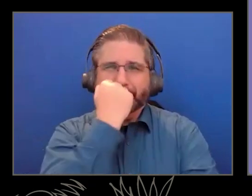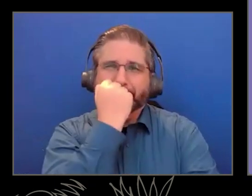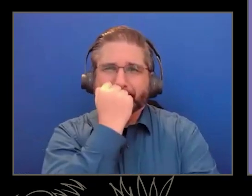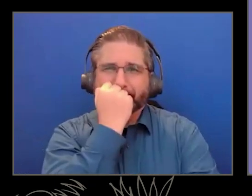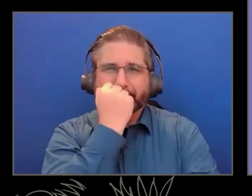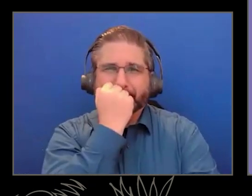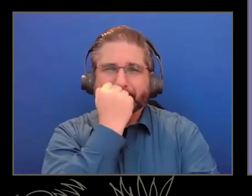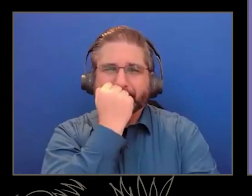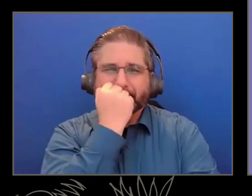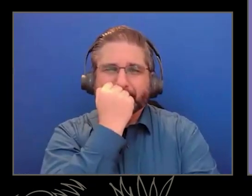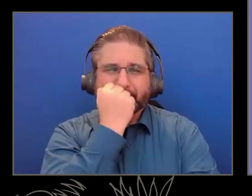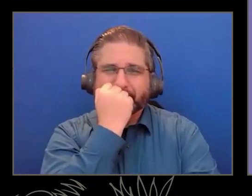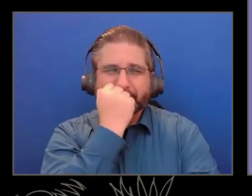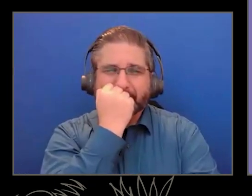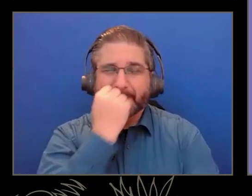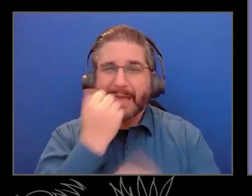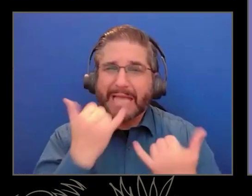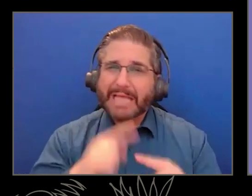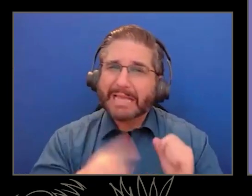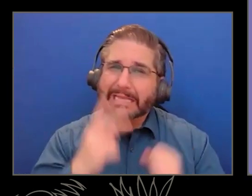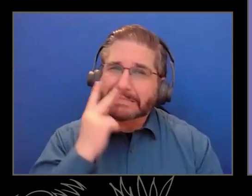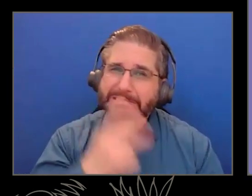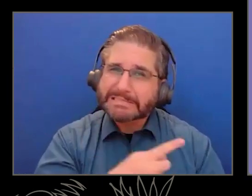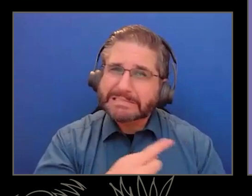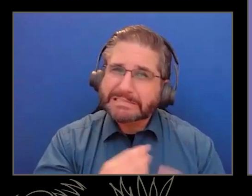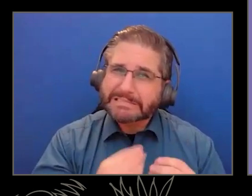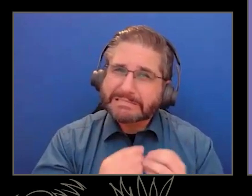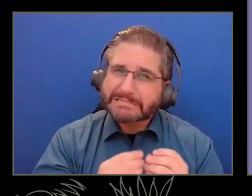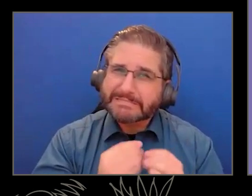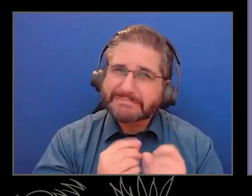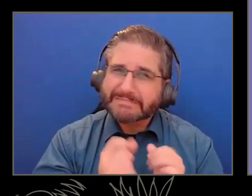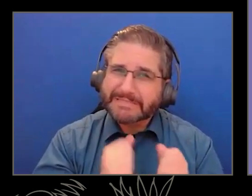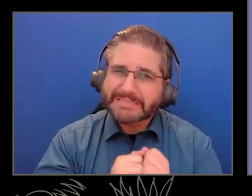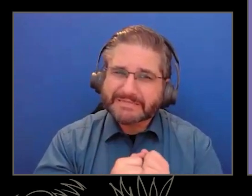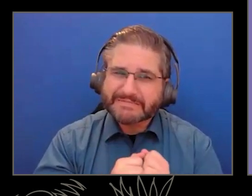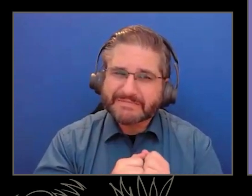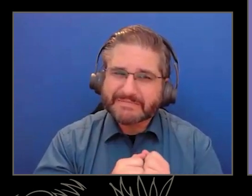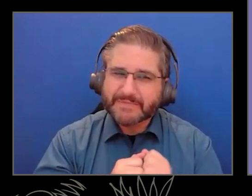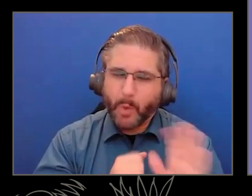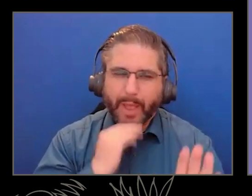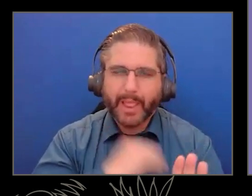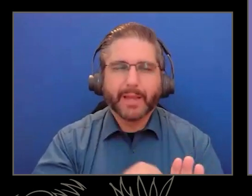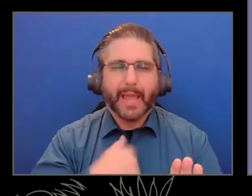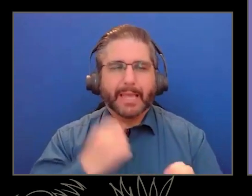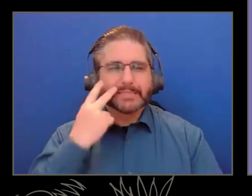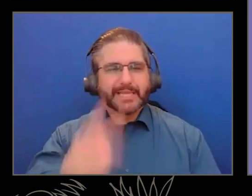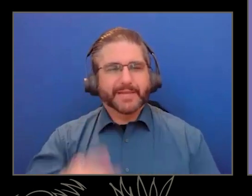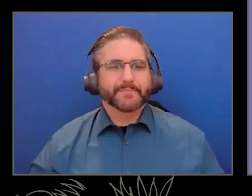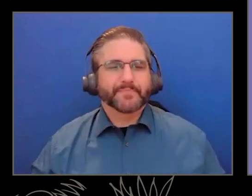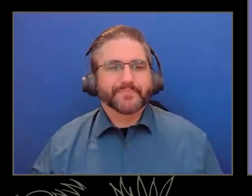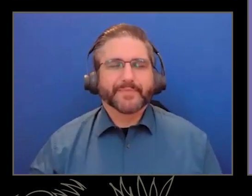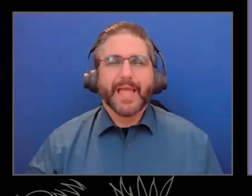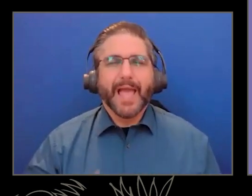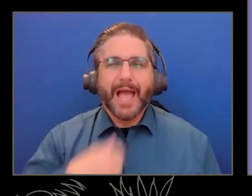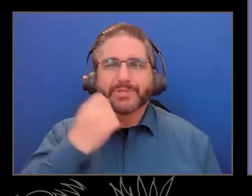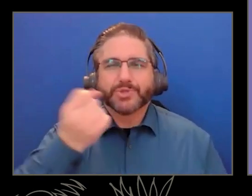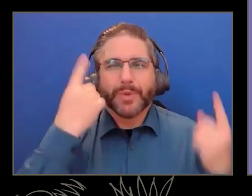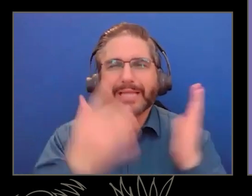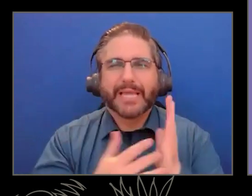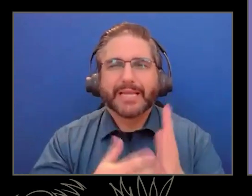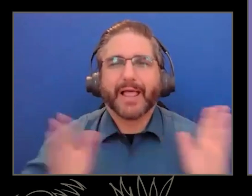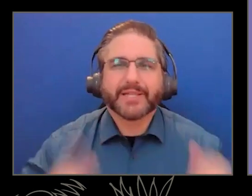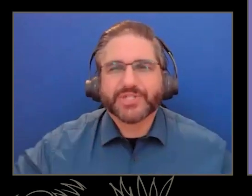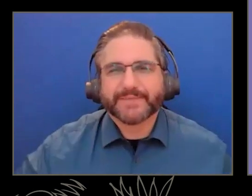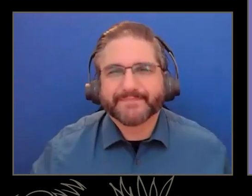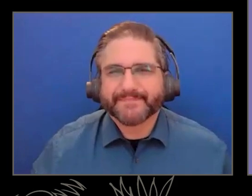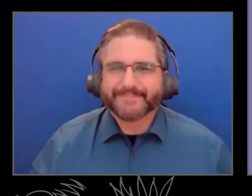But I still can't see it over here. Oh, I lied. Yeah, I can. I just don't know how technology works. That's okay.